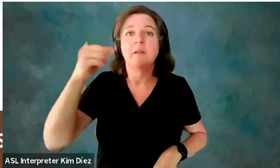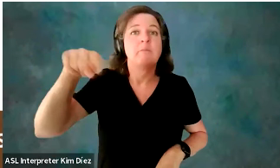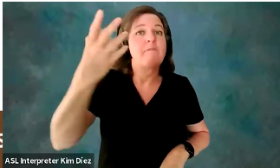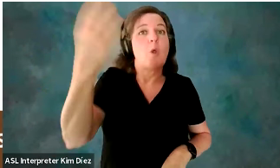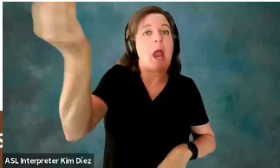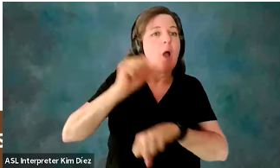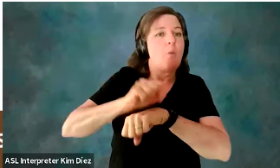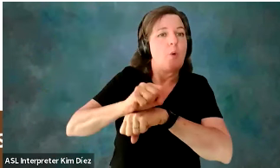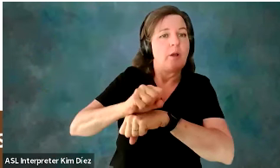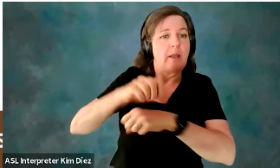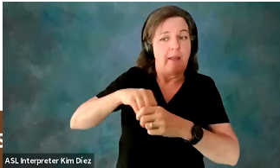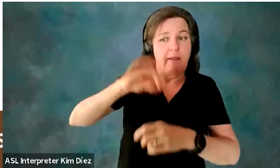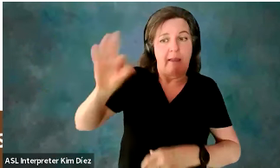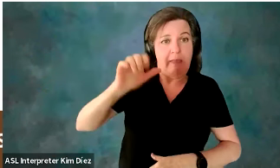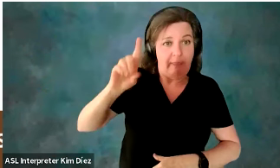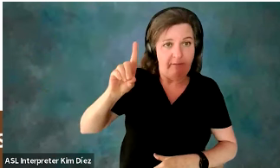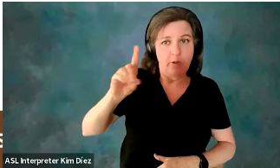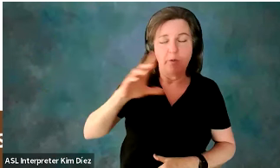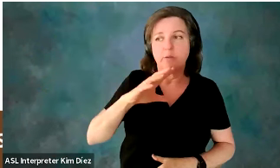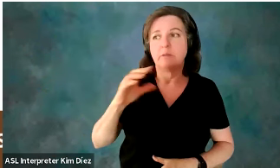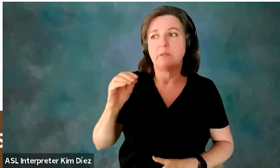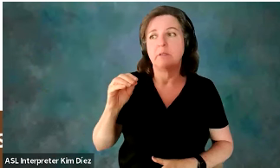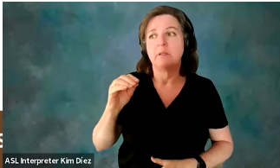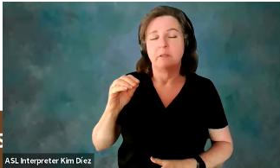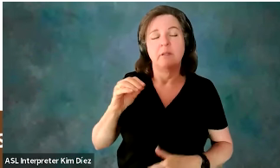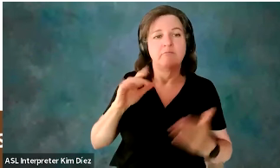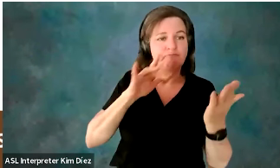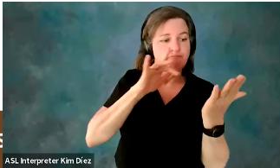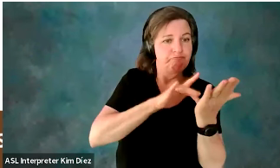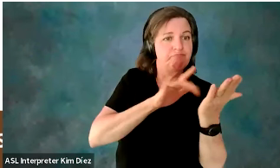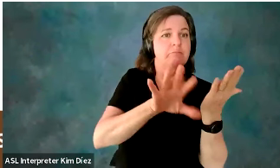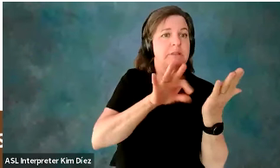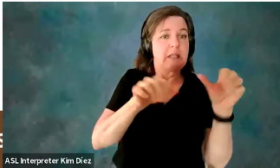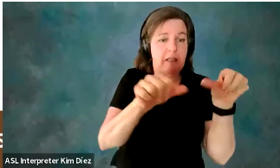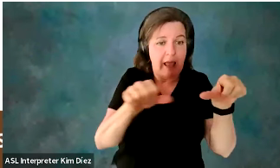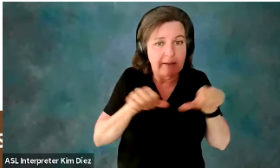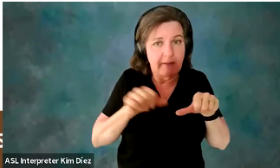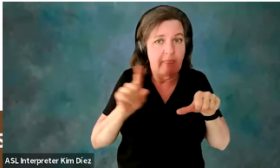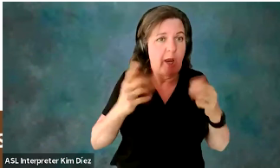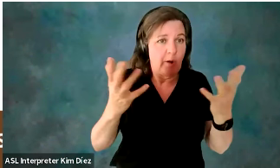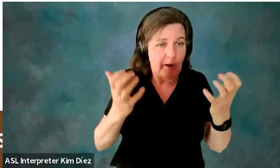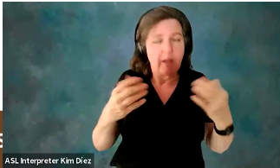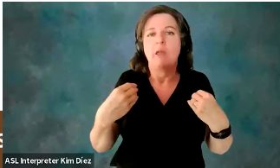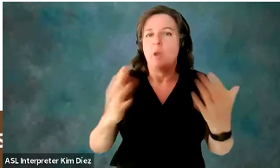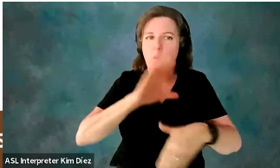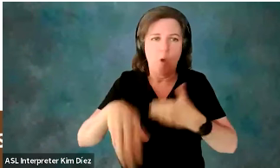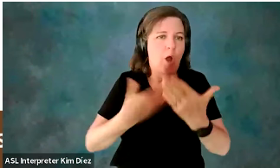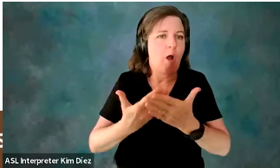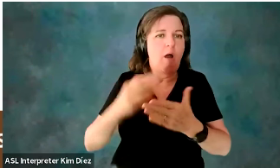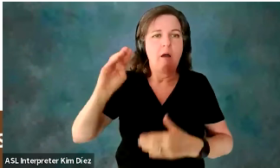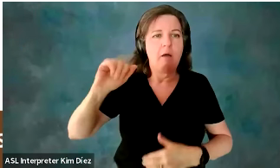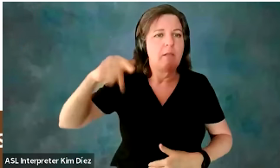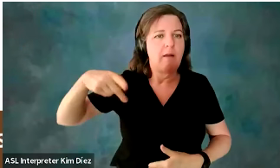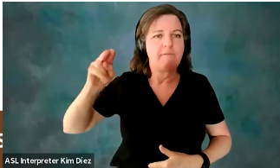see, or you see here in this presentation, the screenshots. You select the area, it's going to give you all of the information that